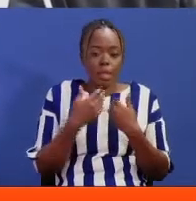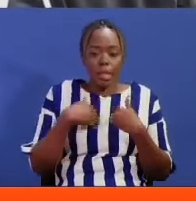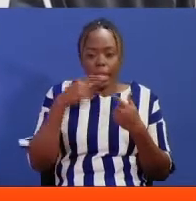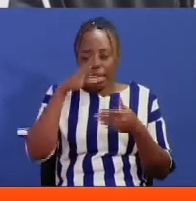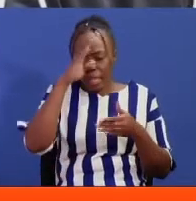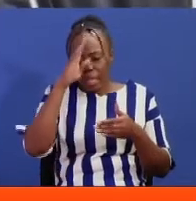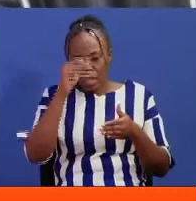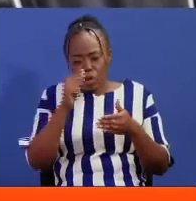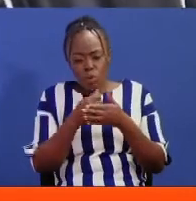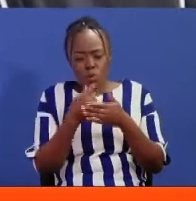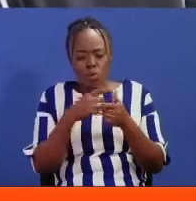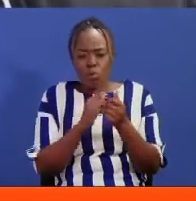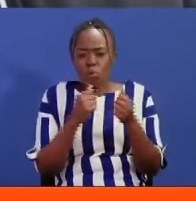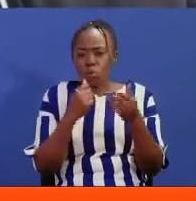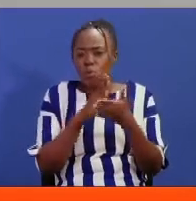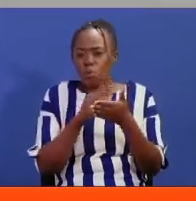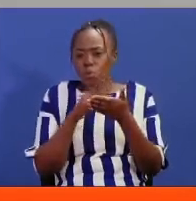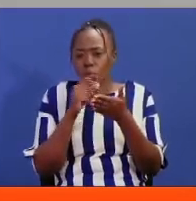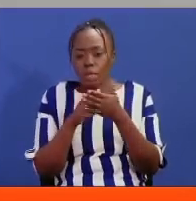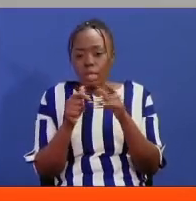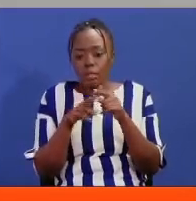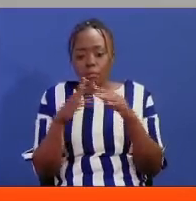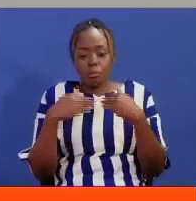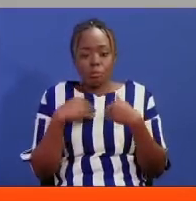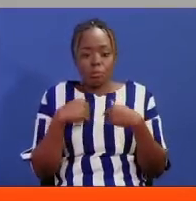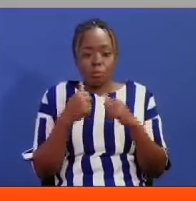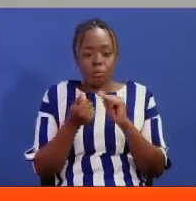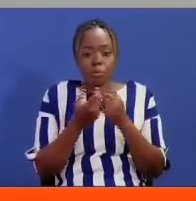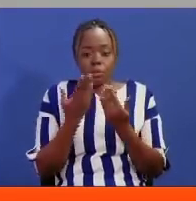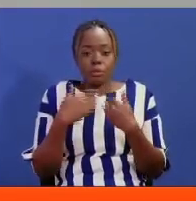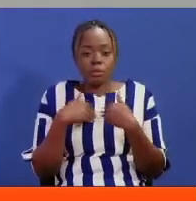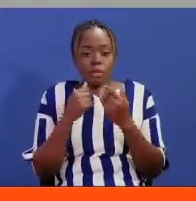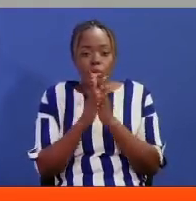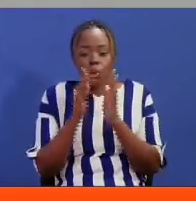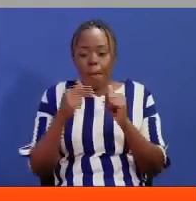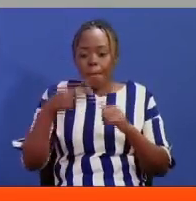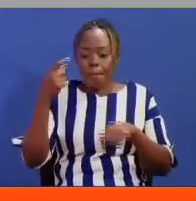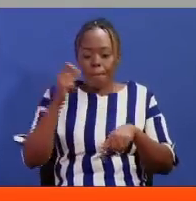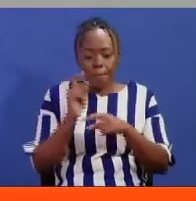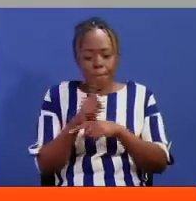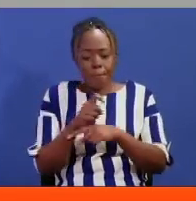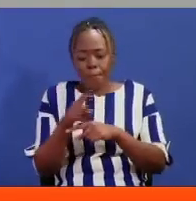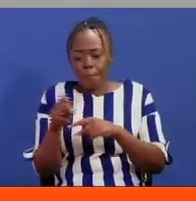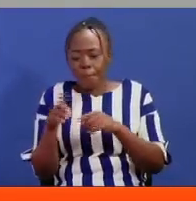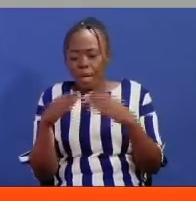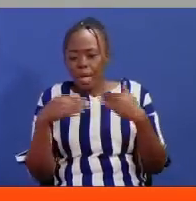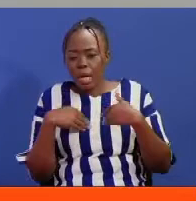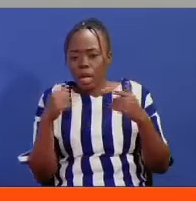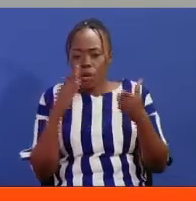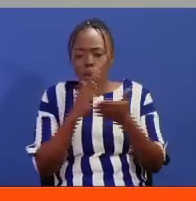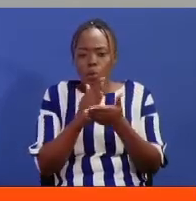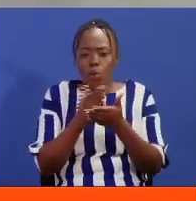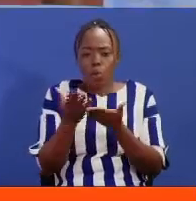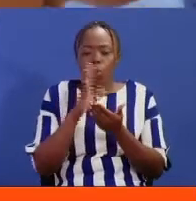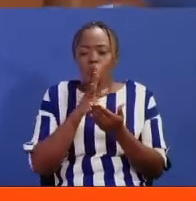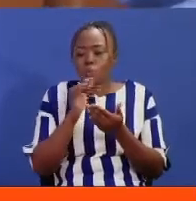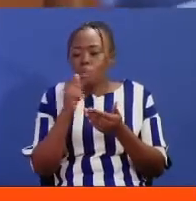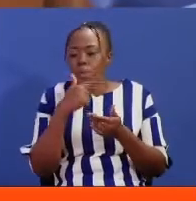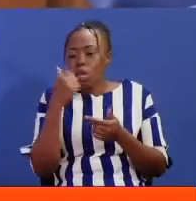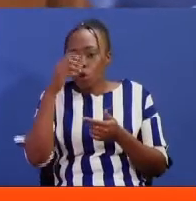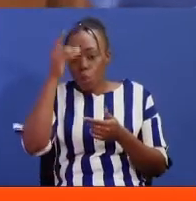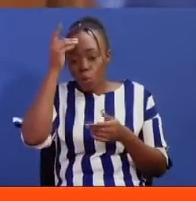exports of AstraZeneca vaccine and Remdesivir due to a spike in infections being criticized by virologist